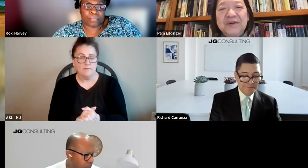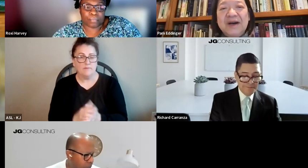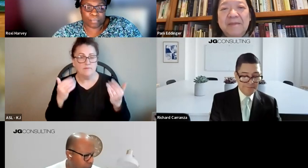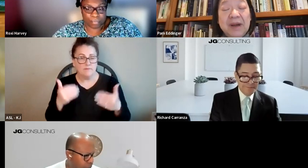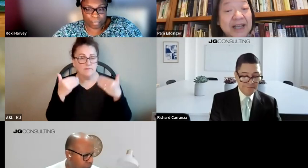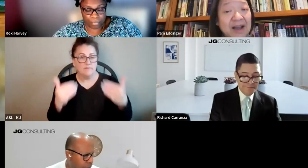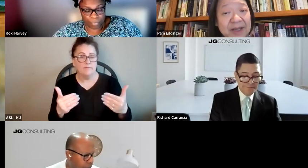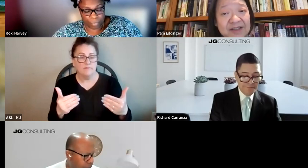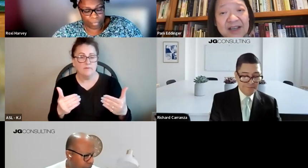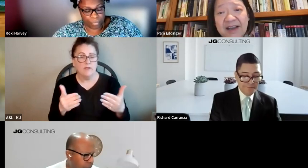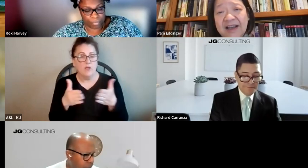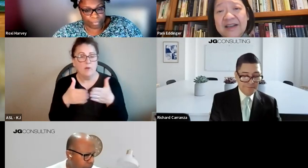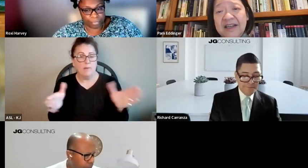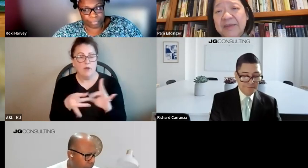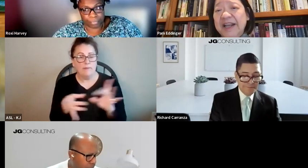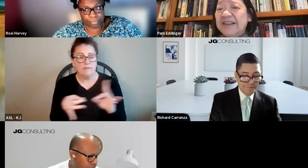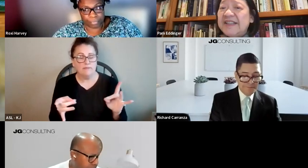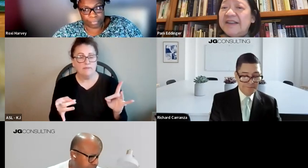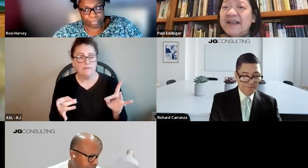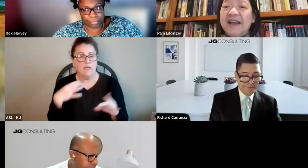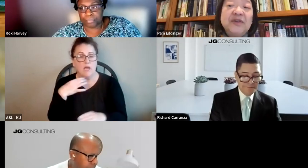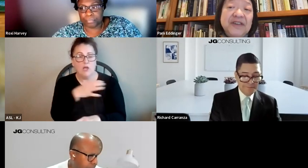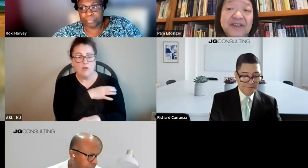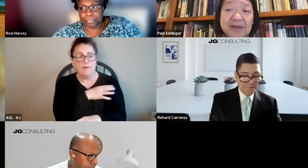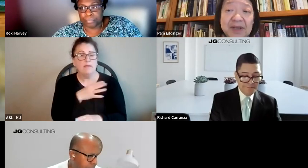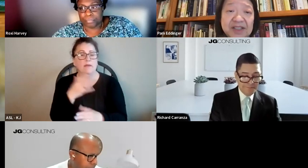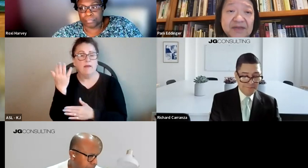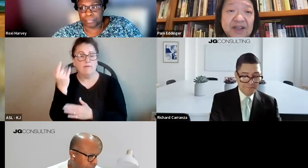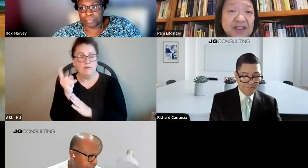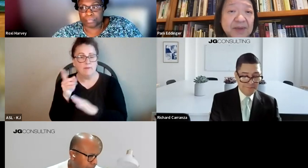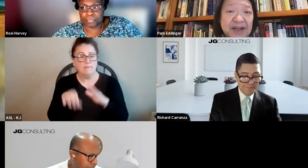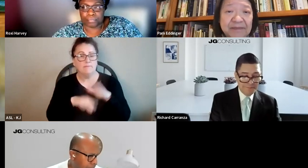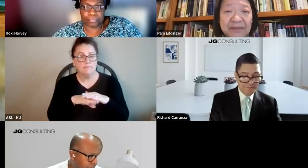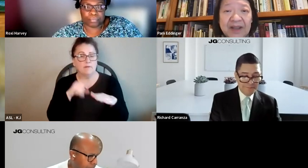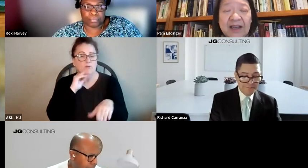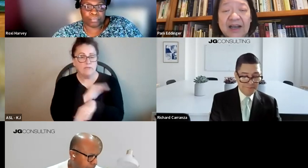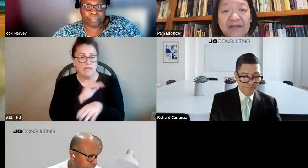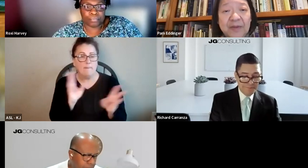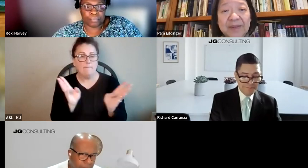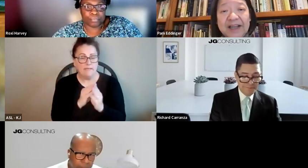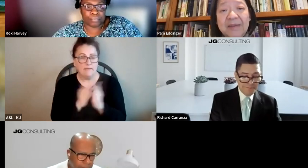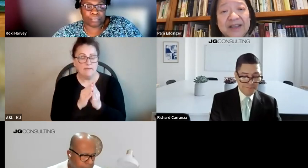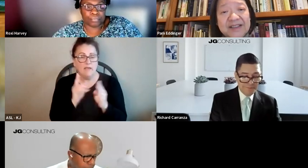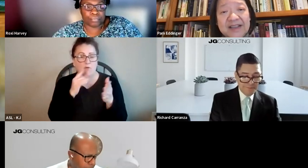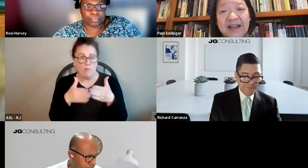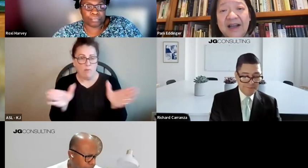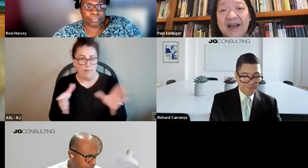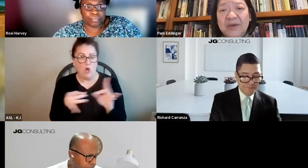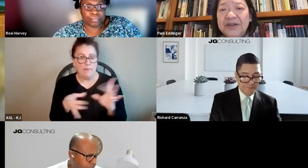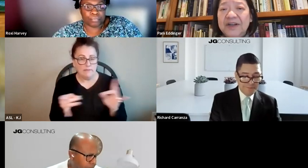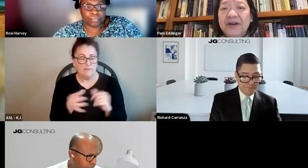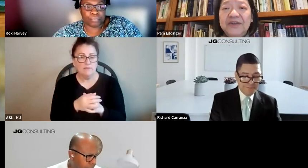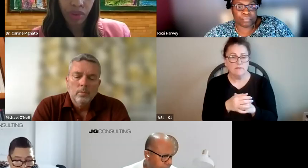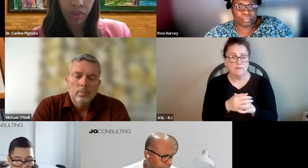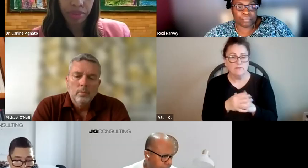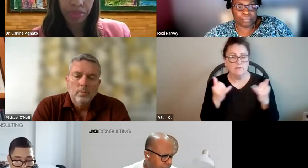to public comments. The committee has set aside up to 15 minutes of tonight's meeting. For public comments, I will